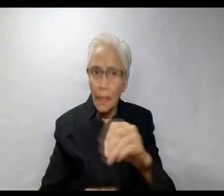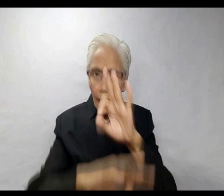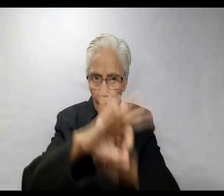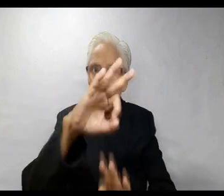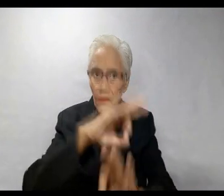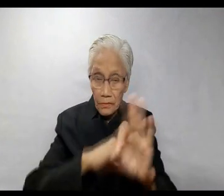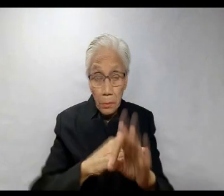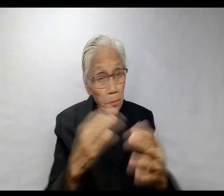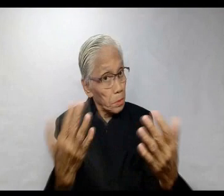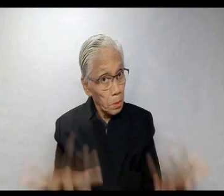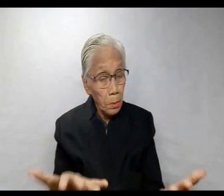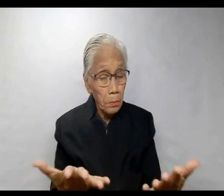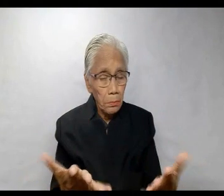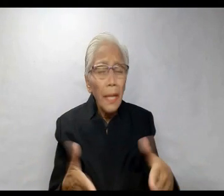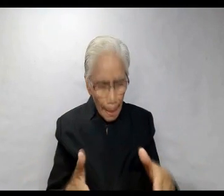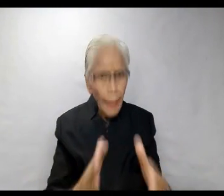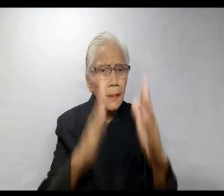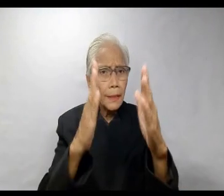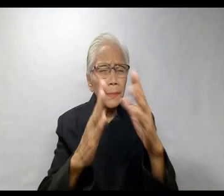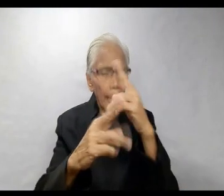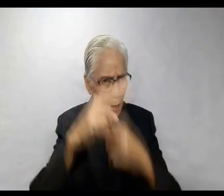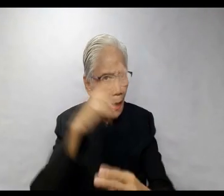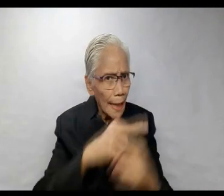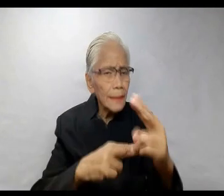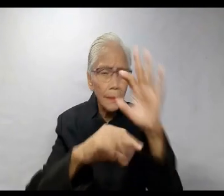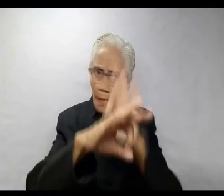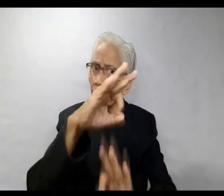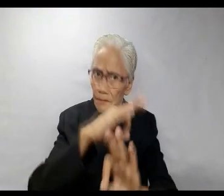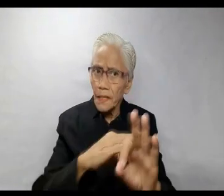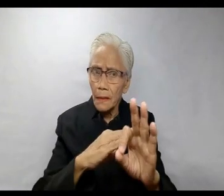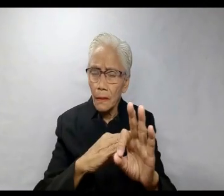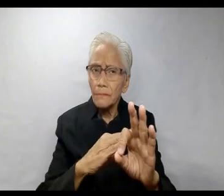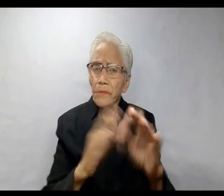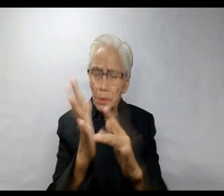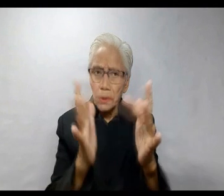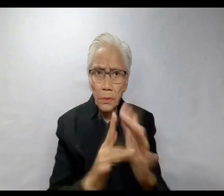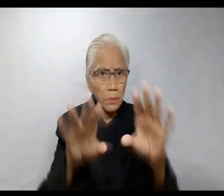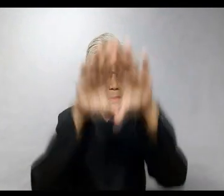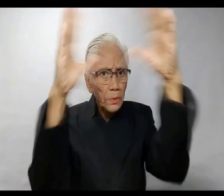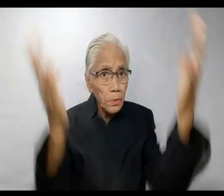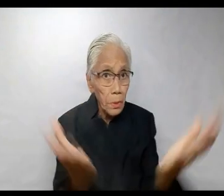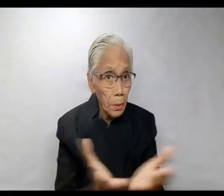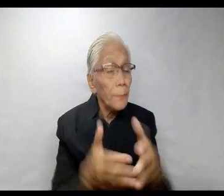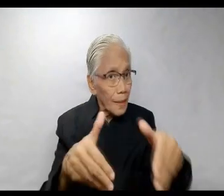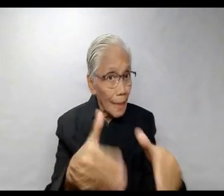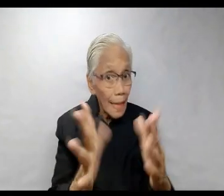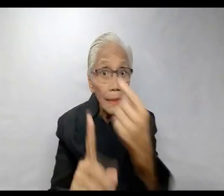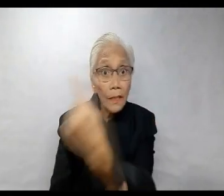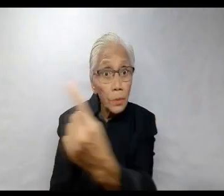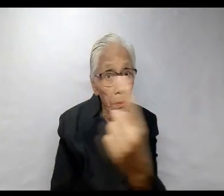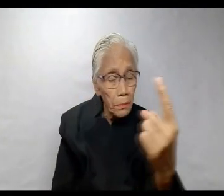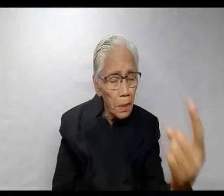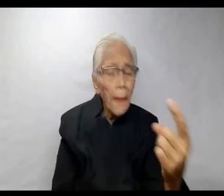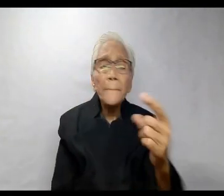our feet. So, let us be the hands and feet of Jesus to the world. Let each of us